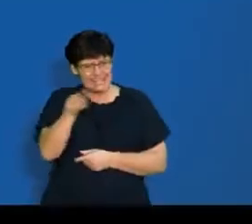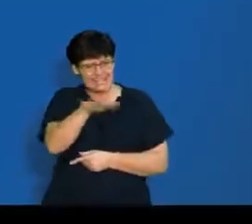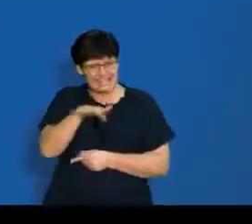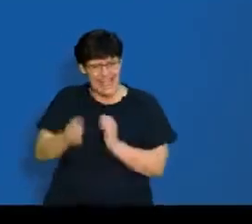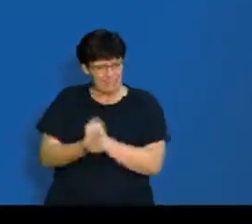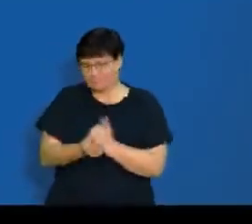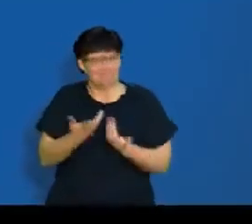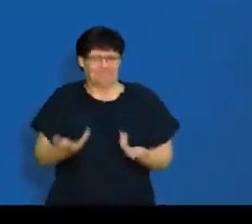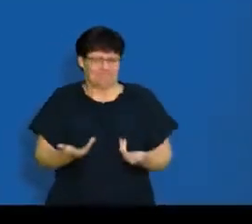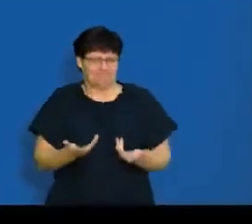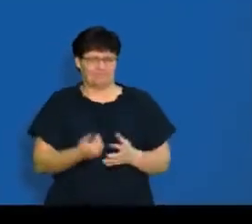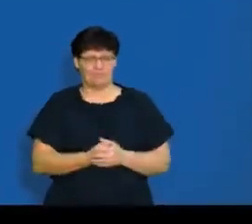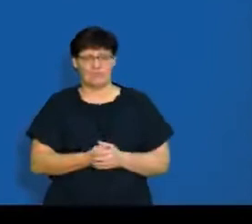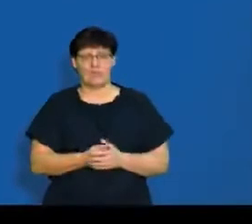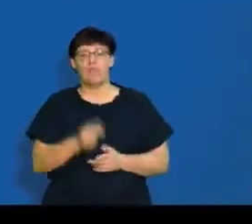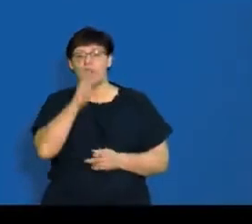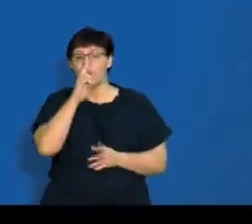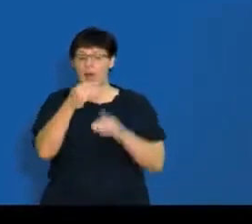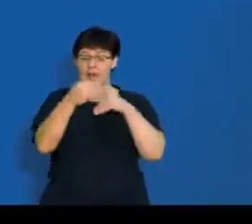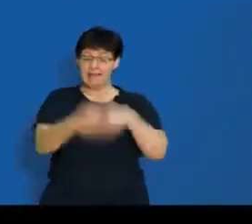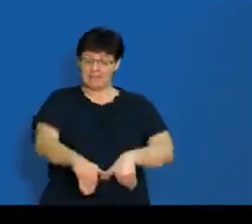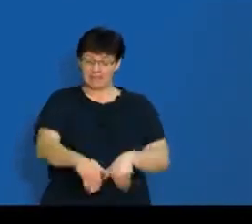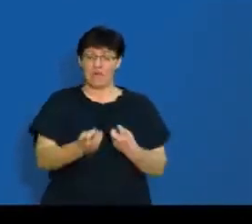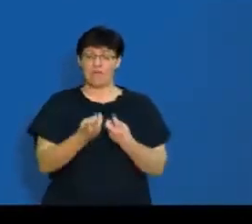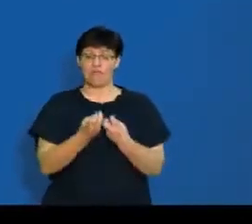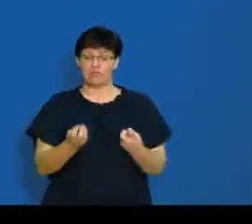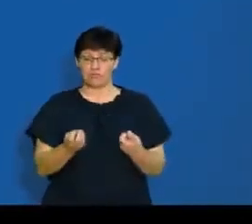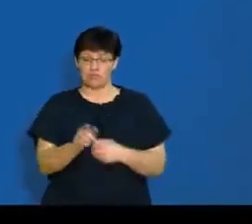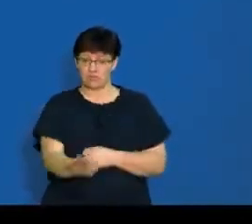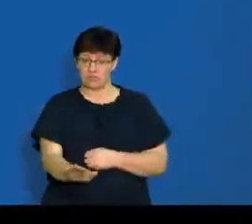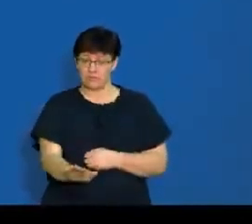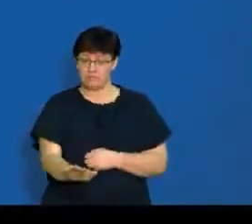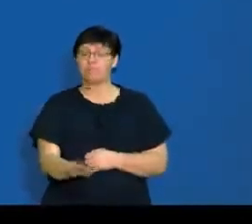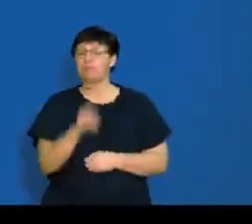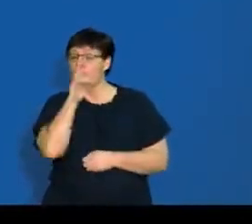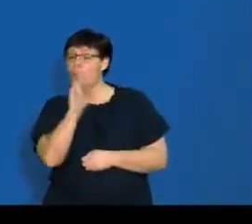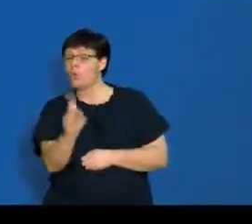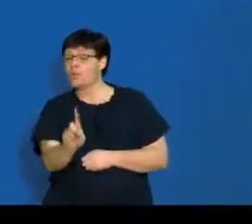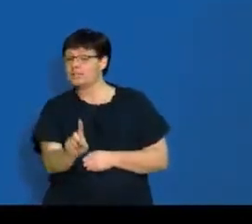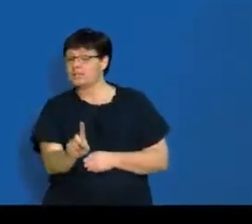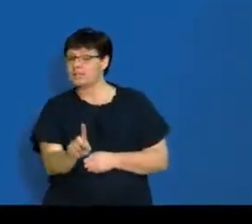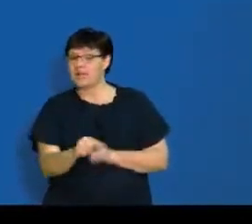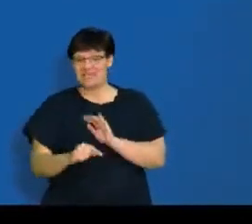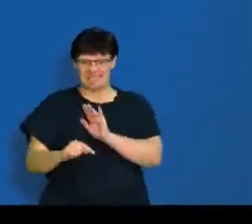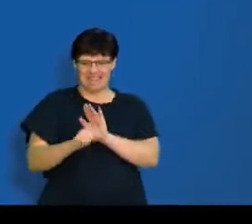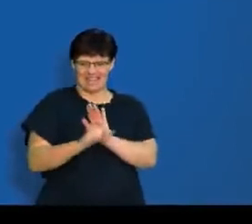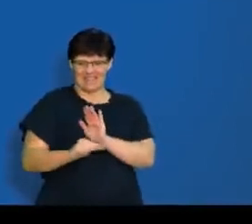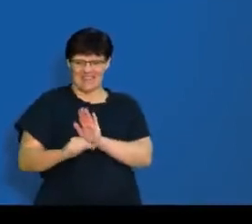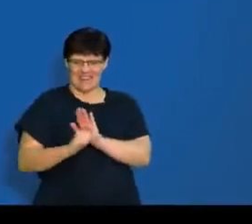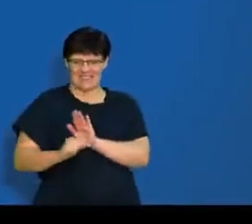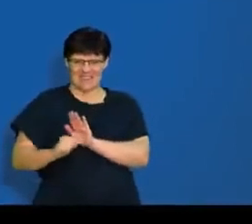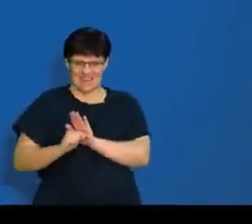event. And then when you look at the limitation of the source, that is where we will be looking at the negative things about the